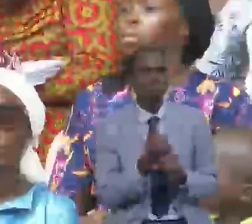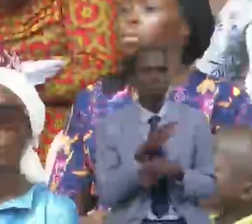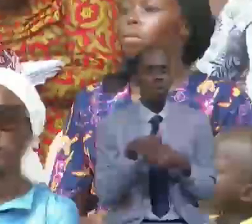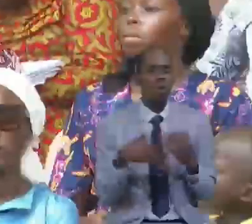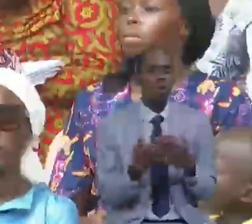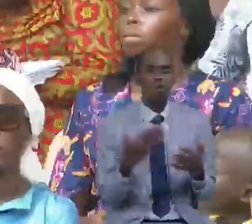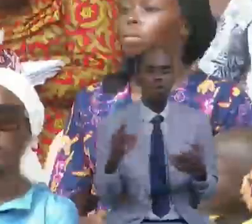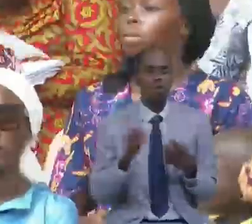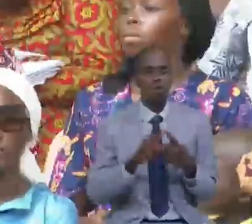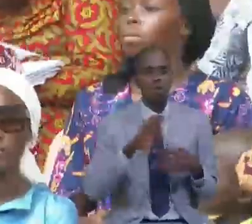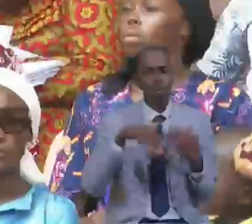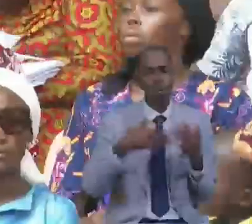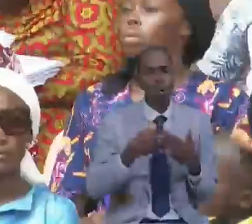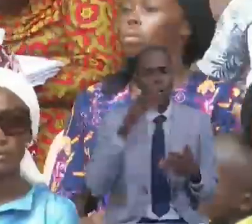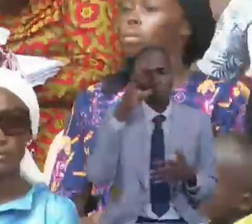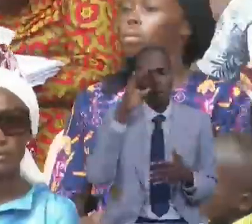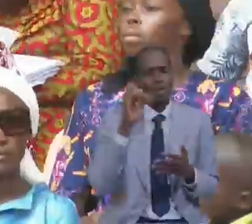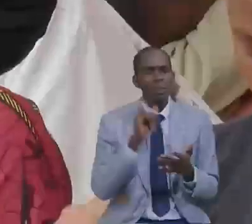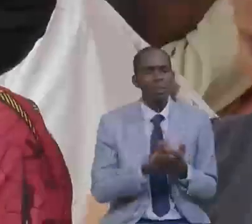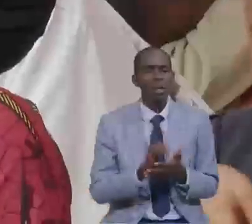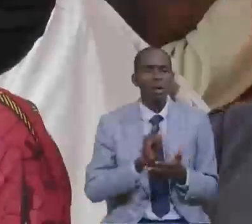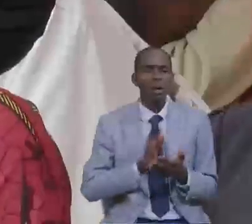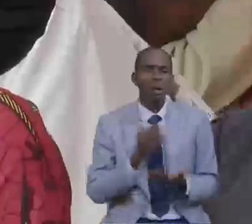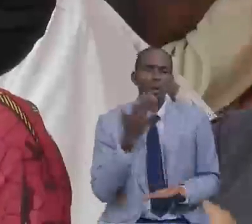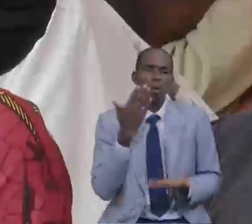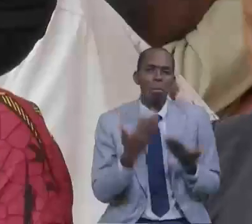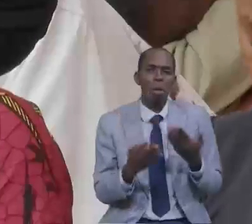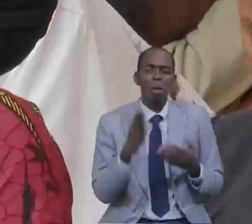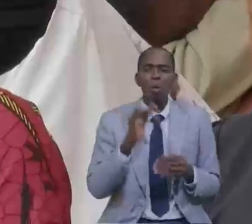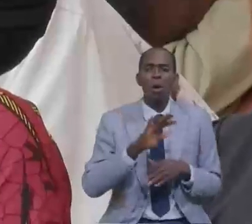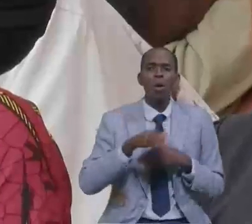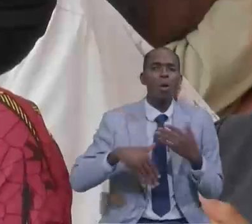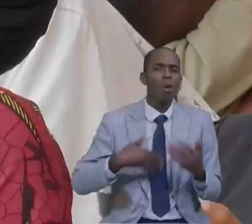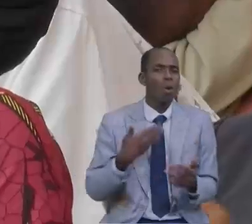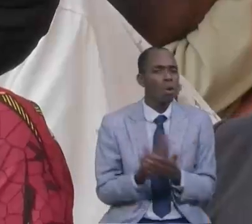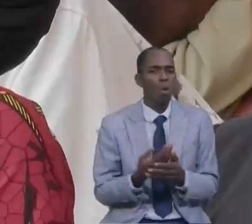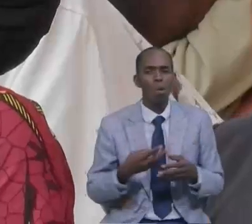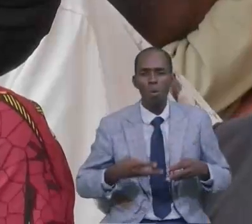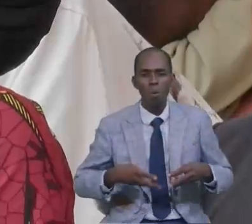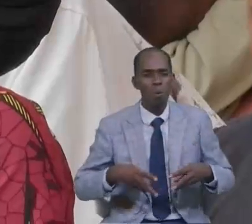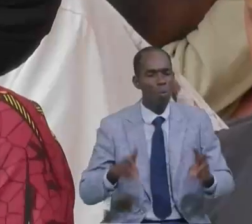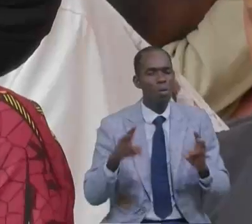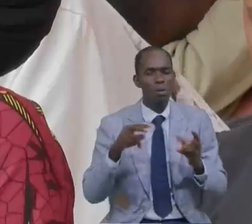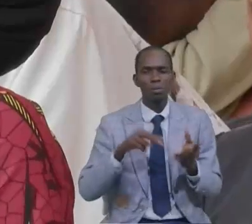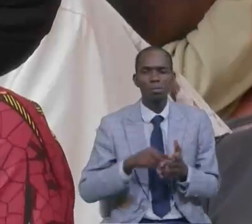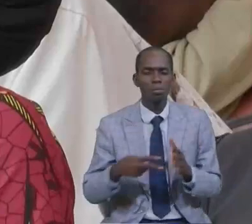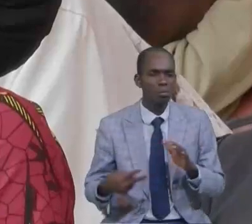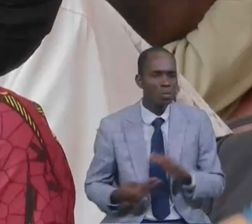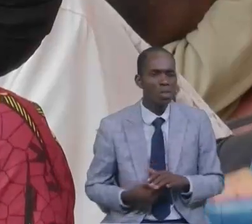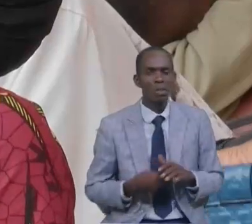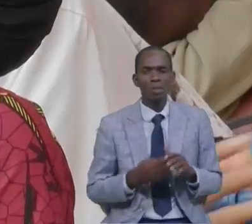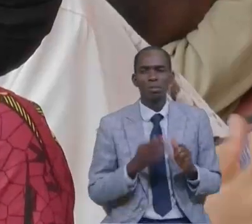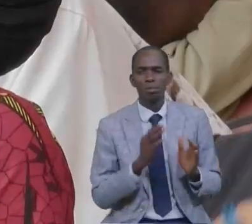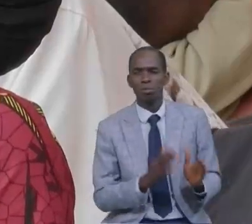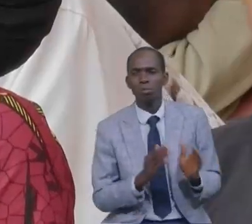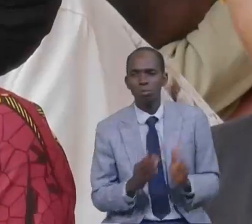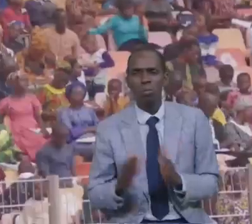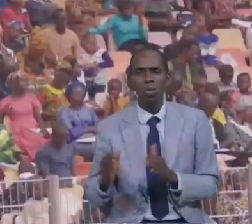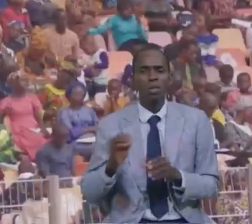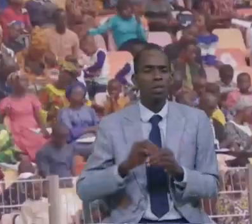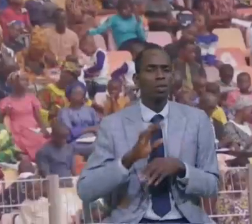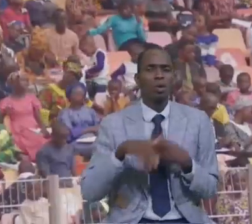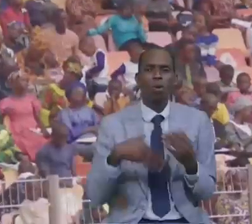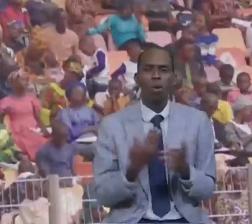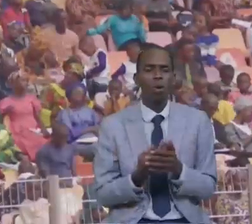all strategies, in all ways, by all means, save some. In verse 23,